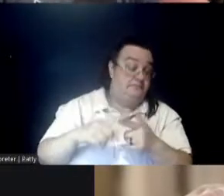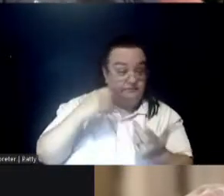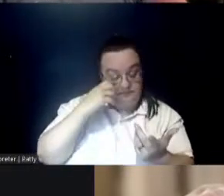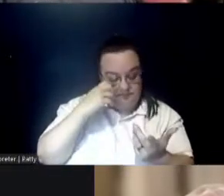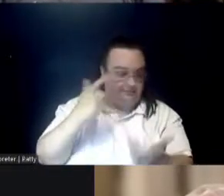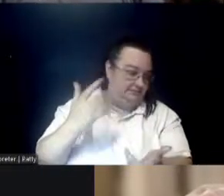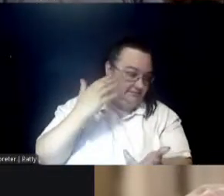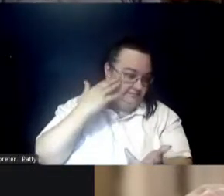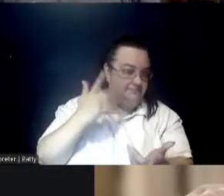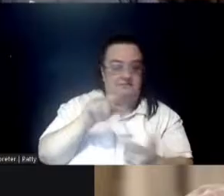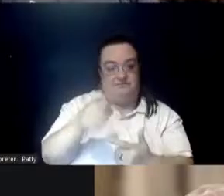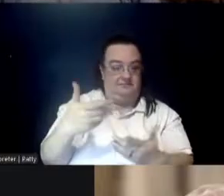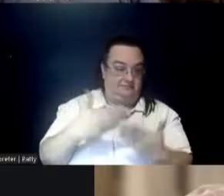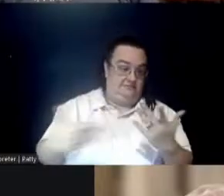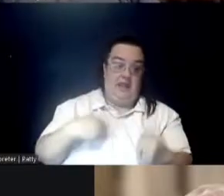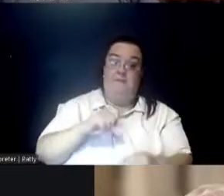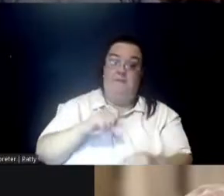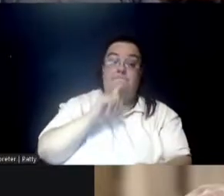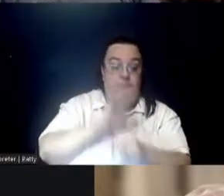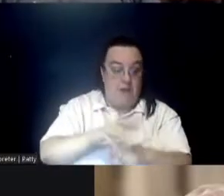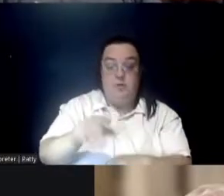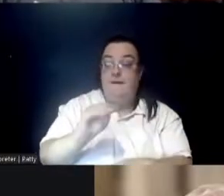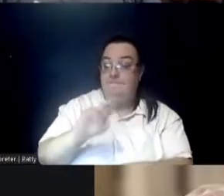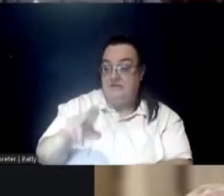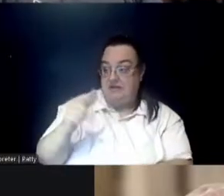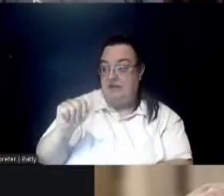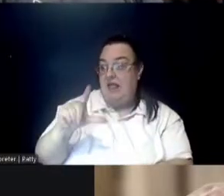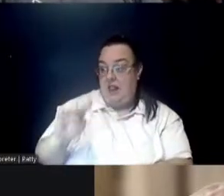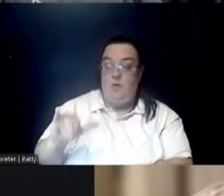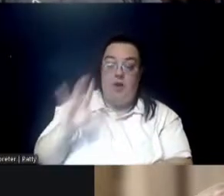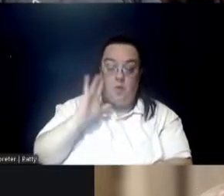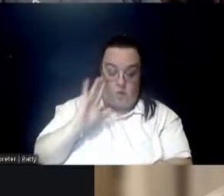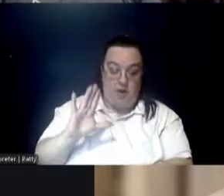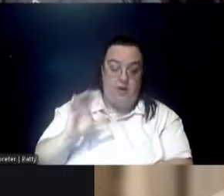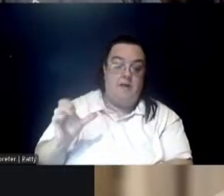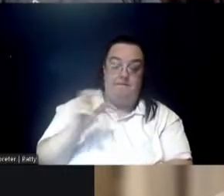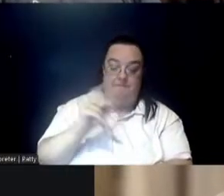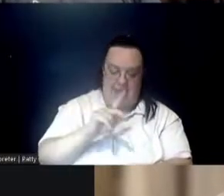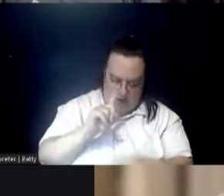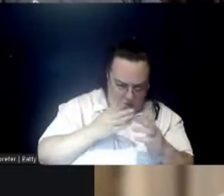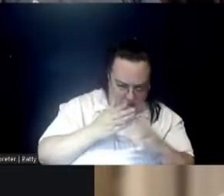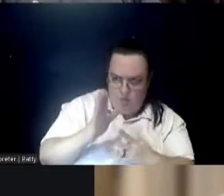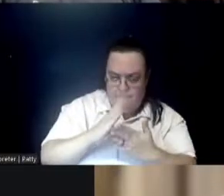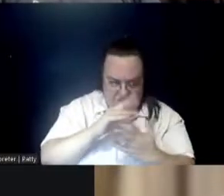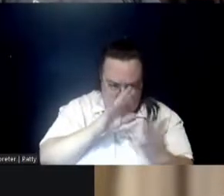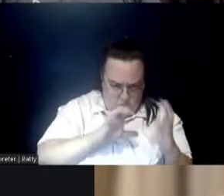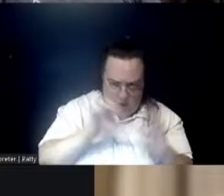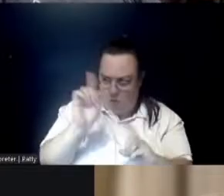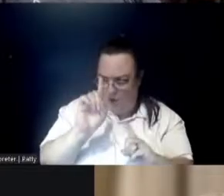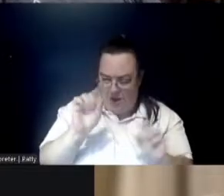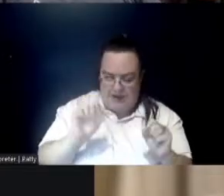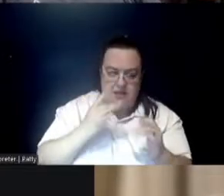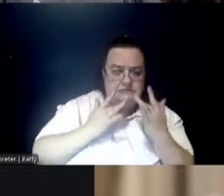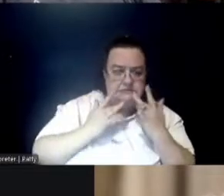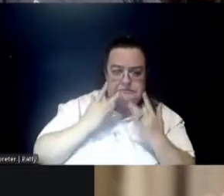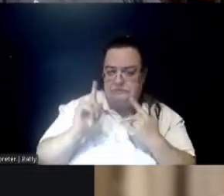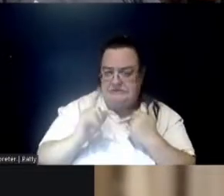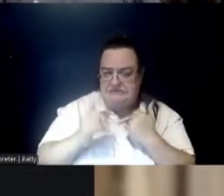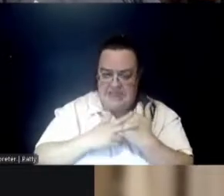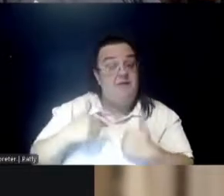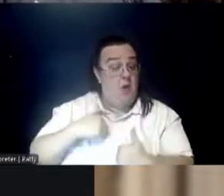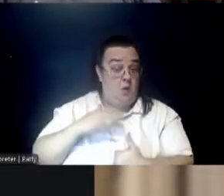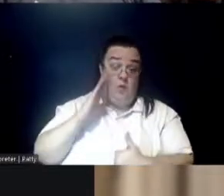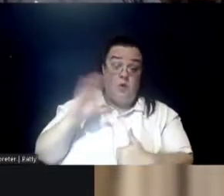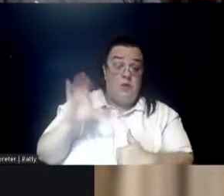the other thing I can promise you is that Mr. Galloway is going to go back for the budget and look for savings. I will do the same. A lot of that saving is going to